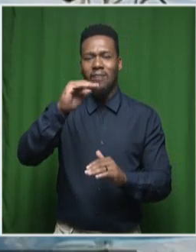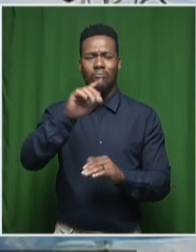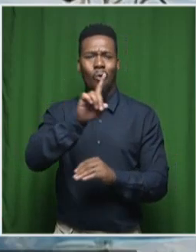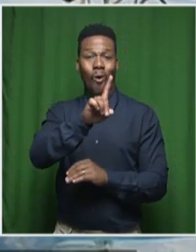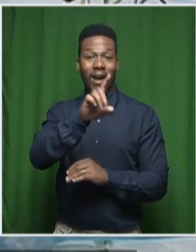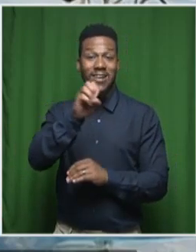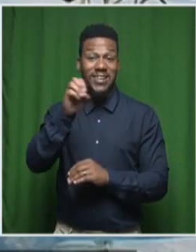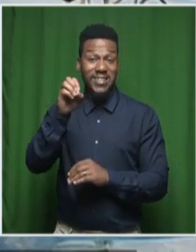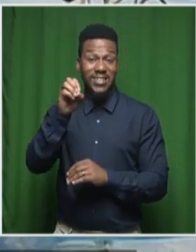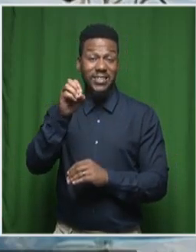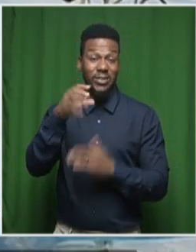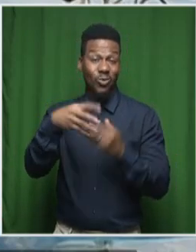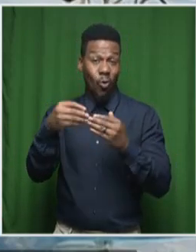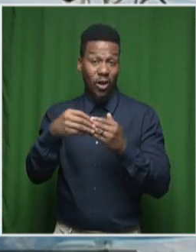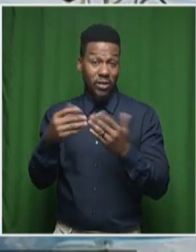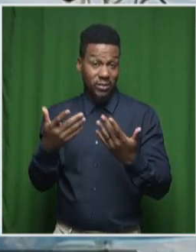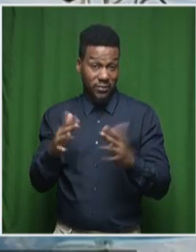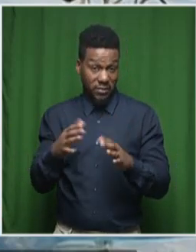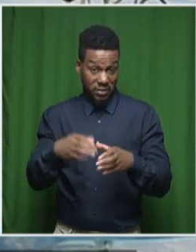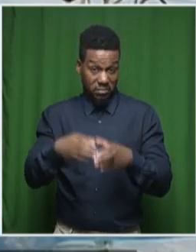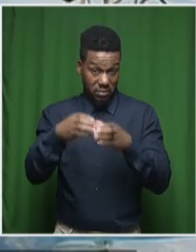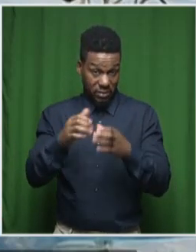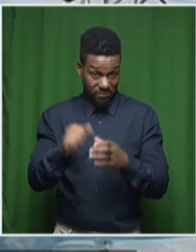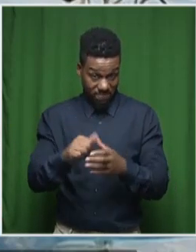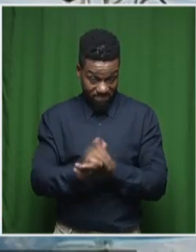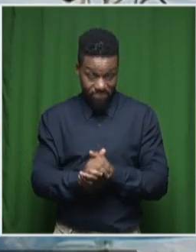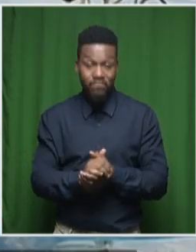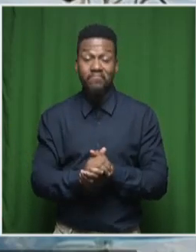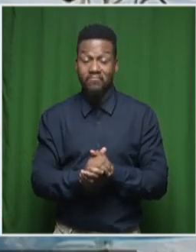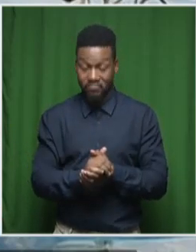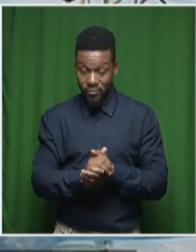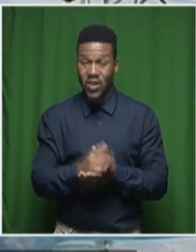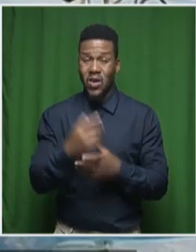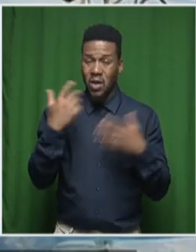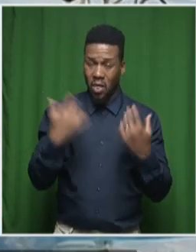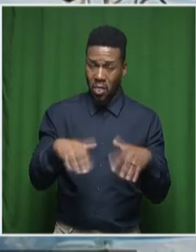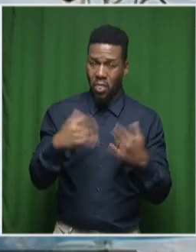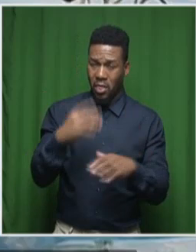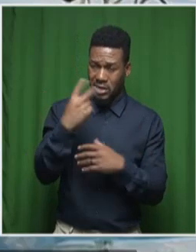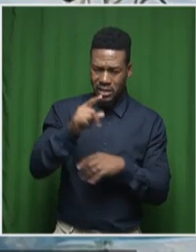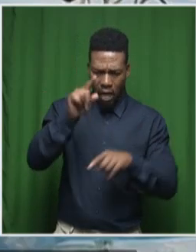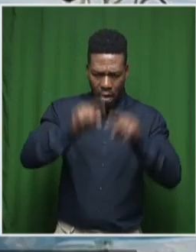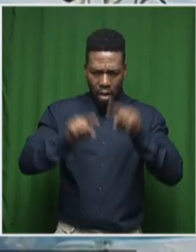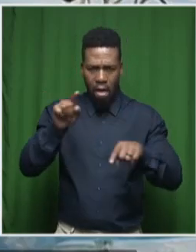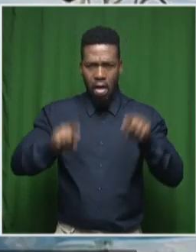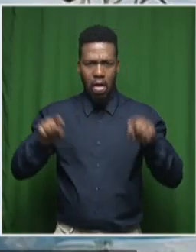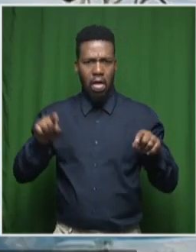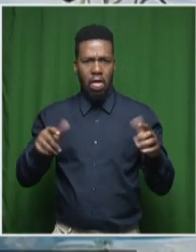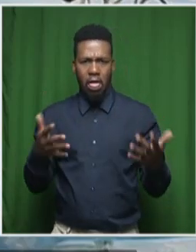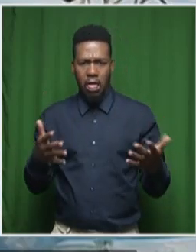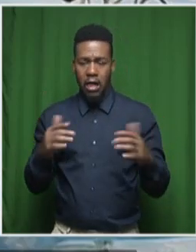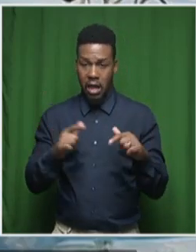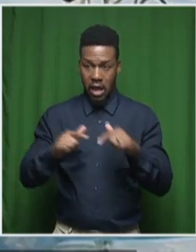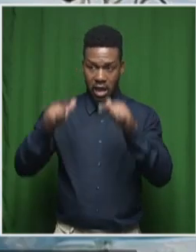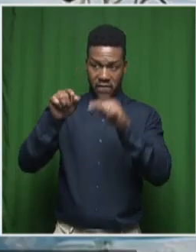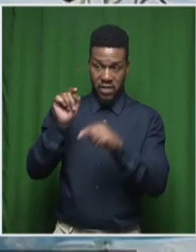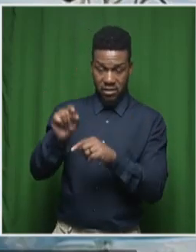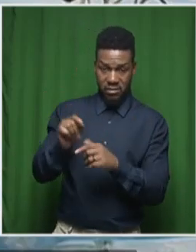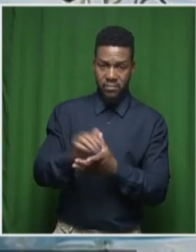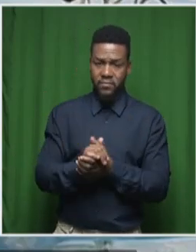per barrel. So we've seen quite significant variances happening at that level, which has also